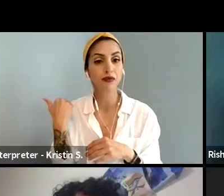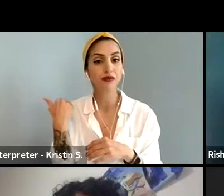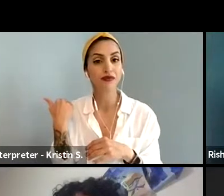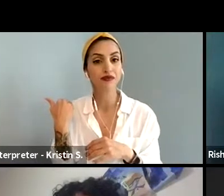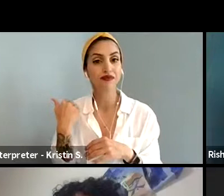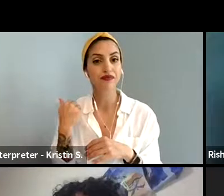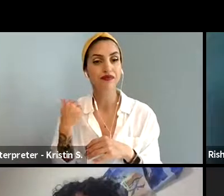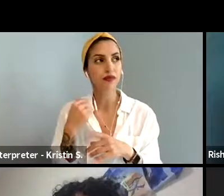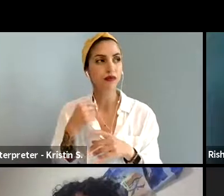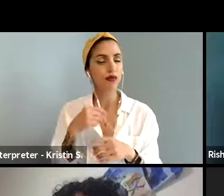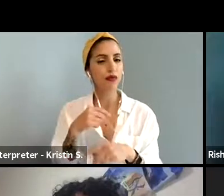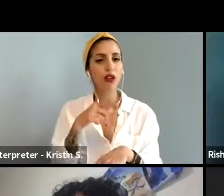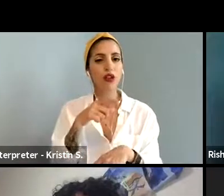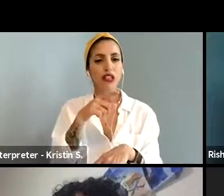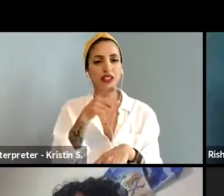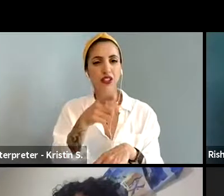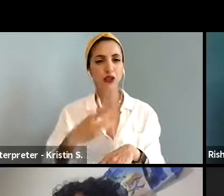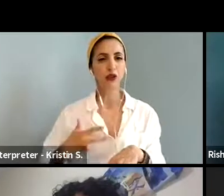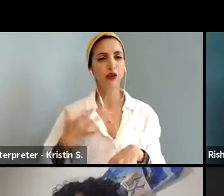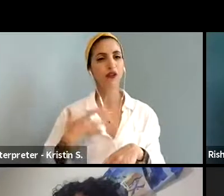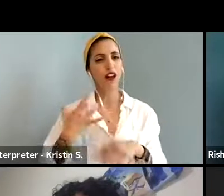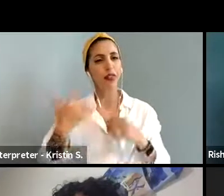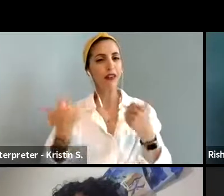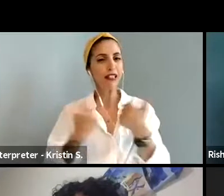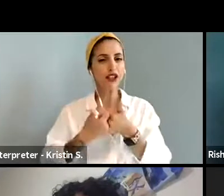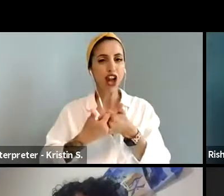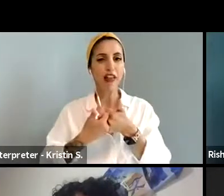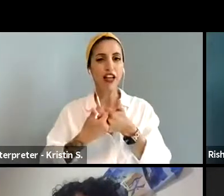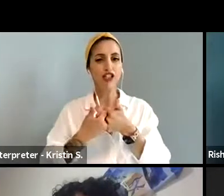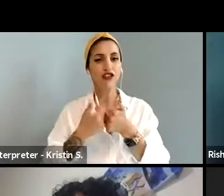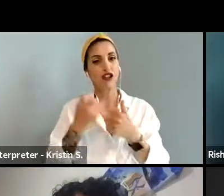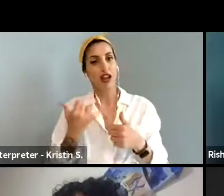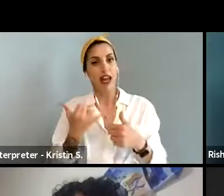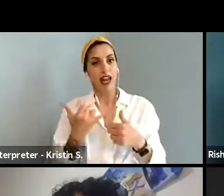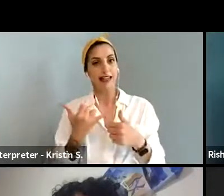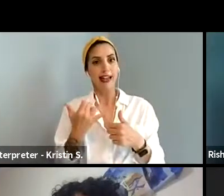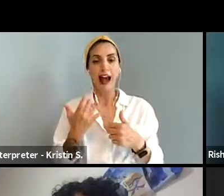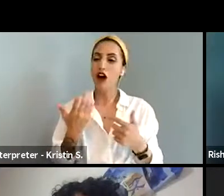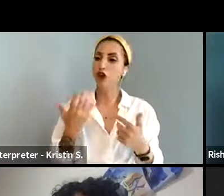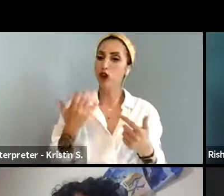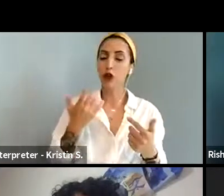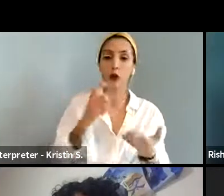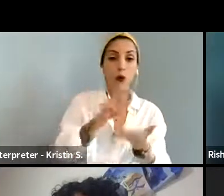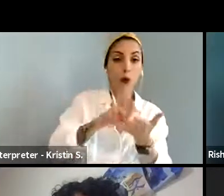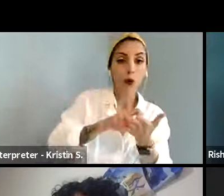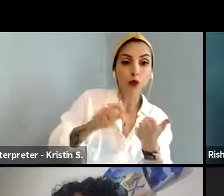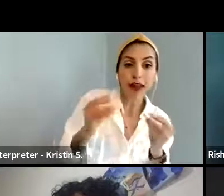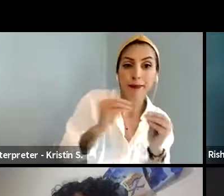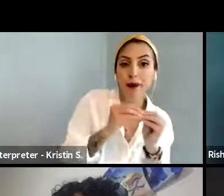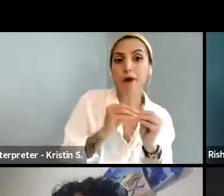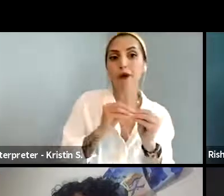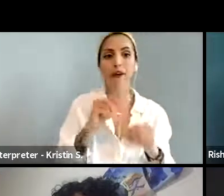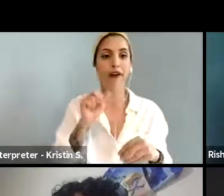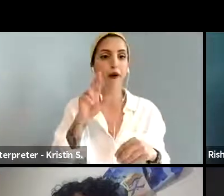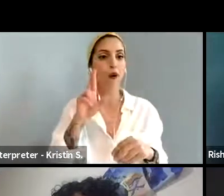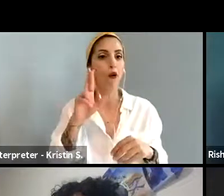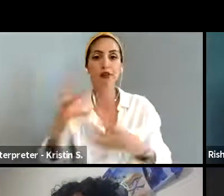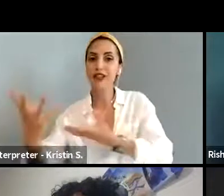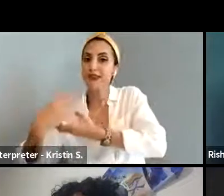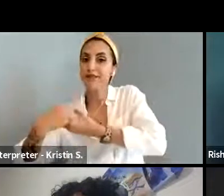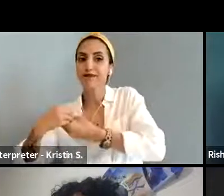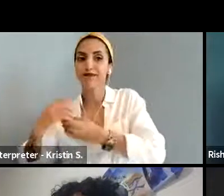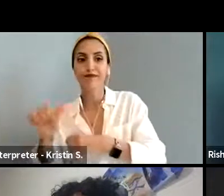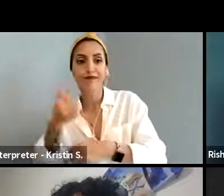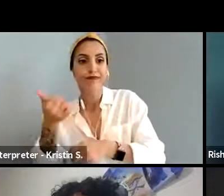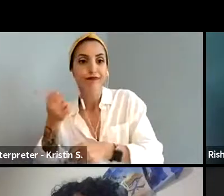being in this challenge in these situations, you know, all of a sudden you find yourself doing more writing or doing more of something else. And again, for